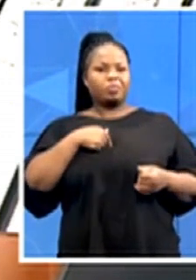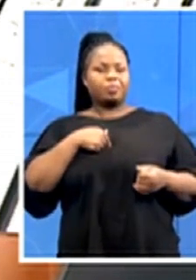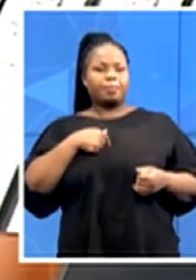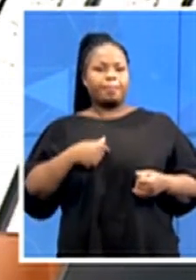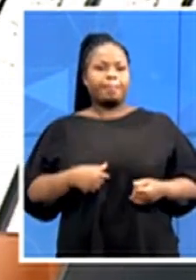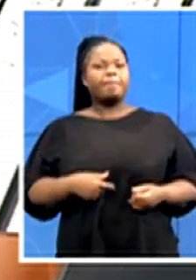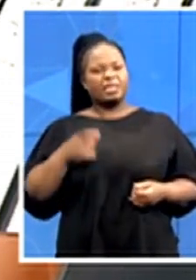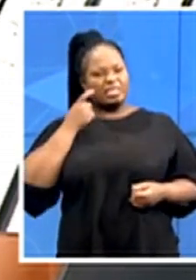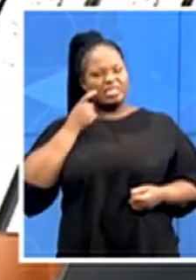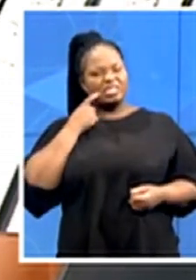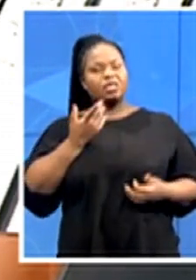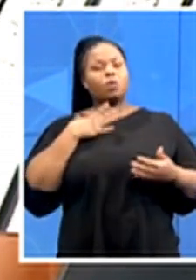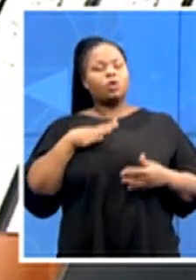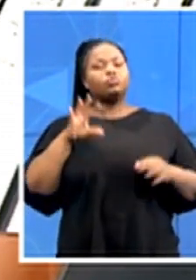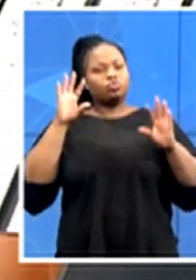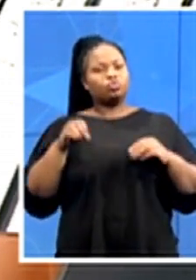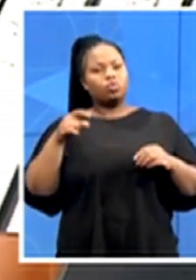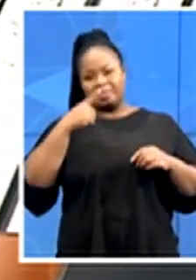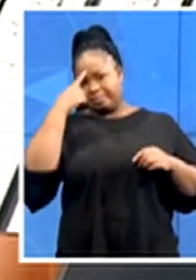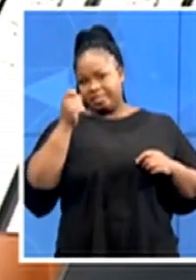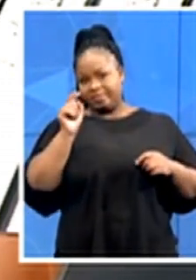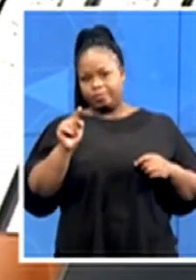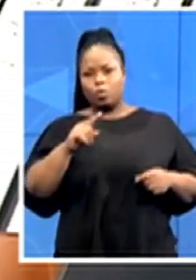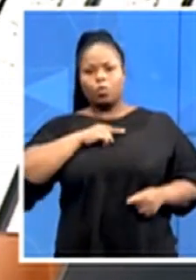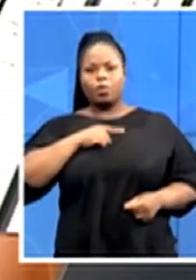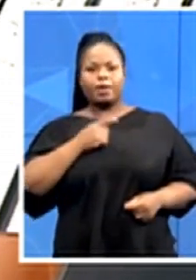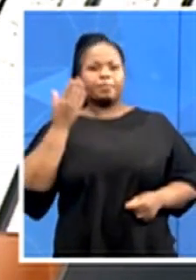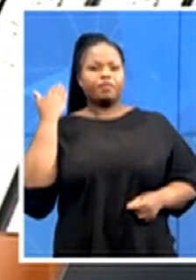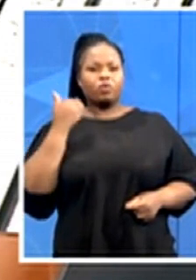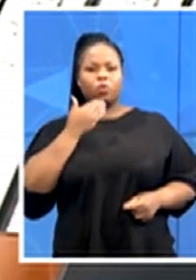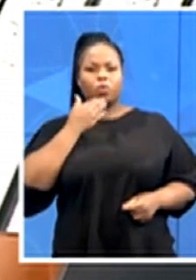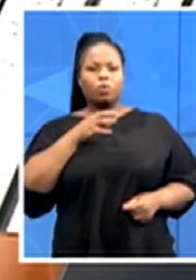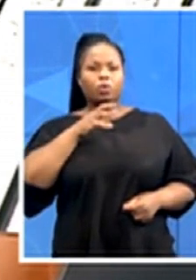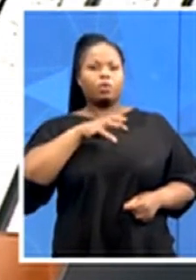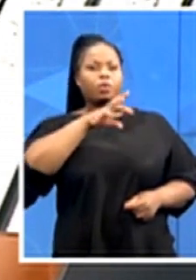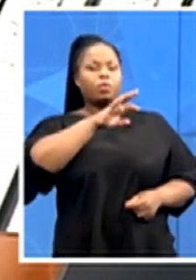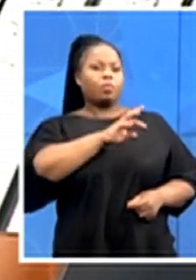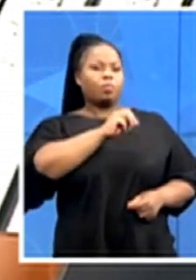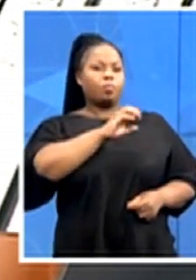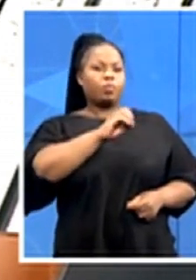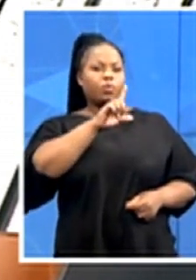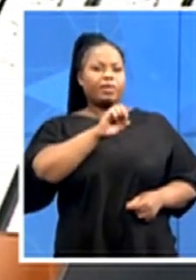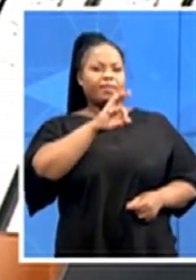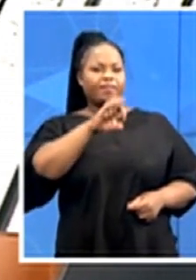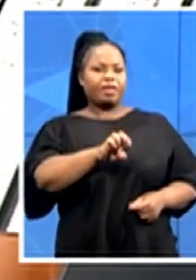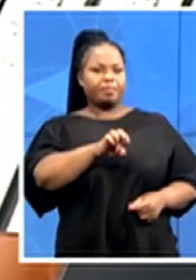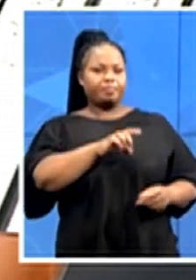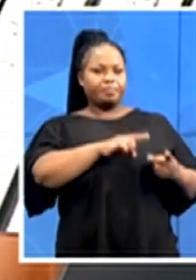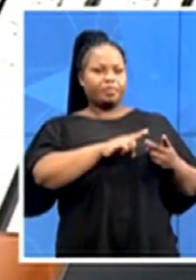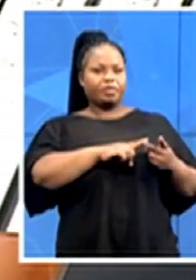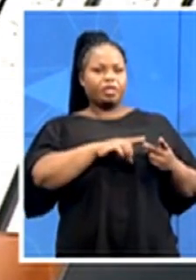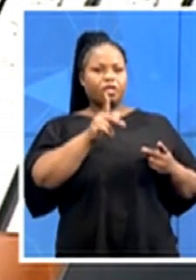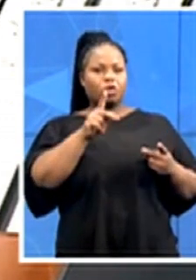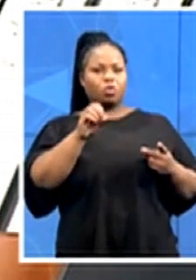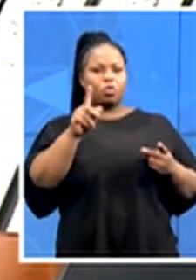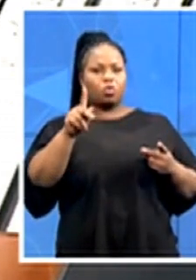This relates to the allegations made by Mr. Brian Molefe and Mr. Machela Koko in relation to the stake